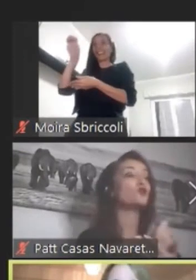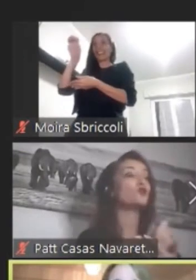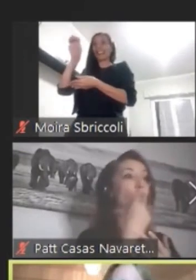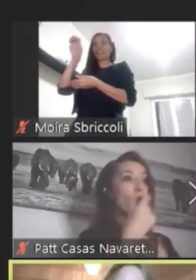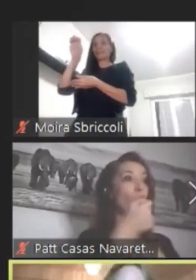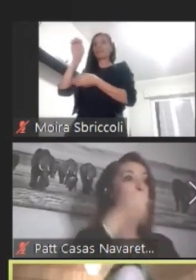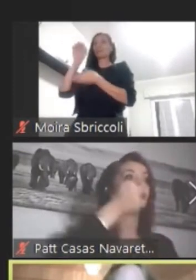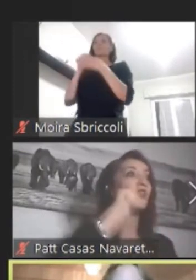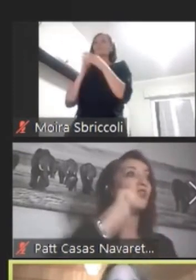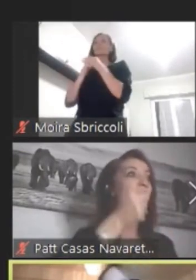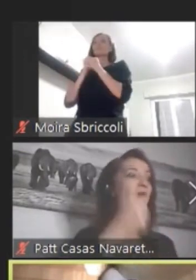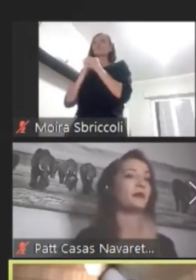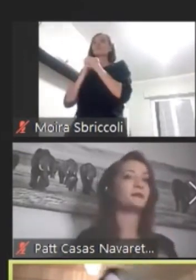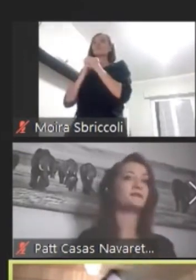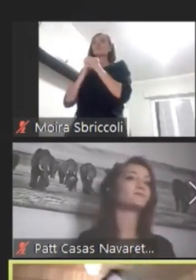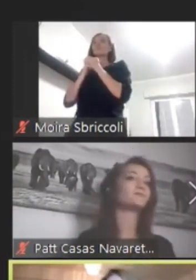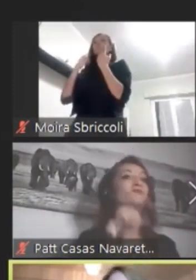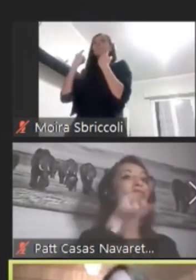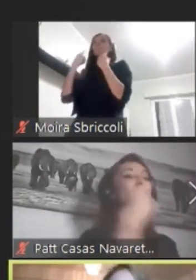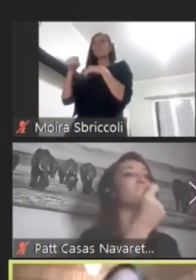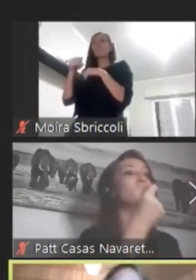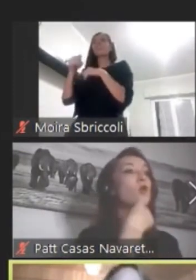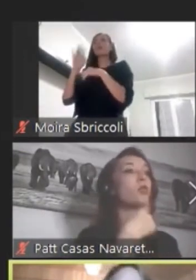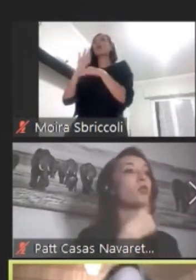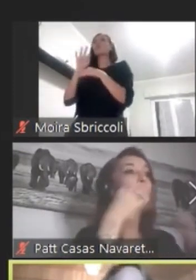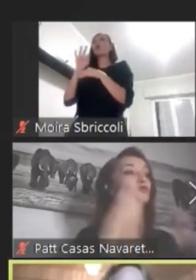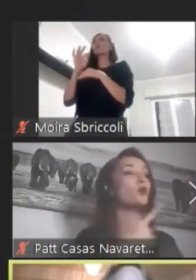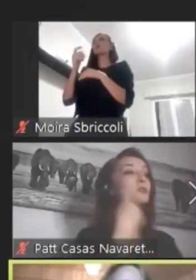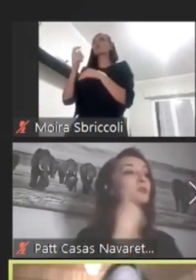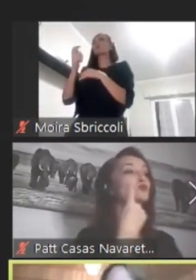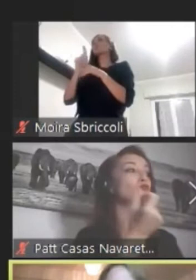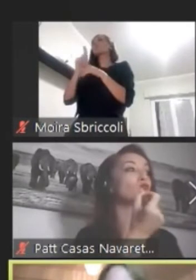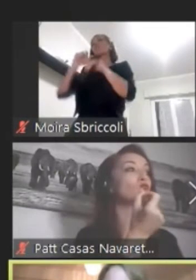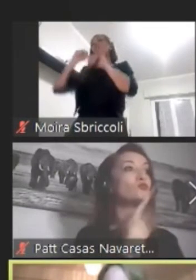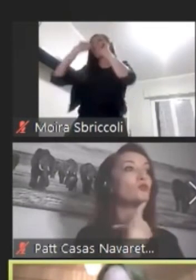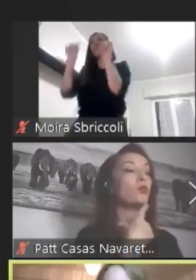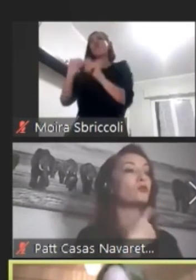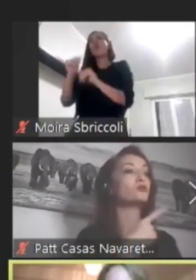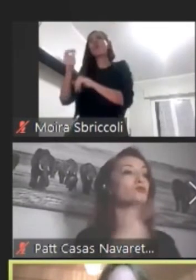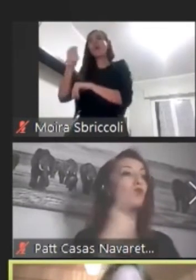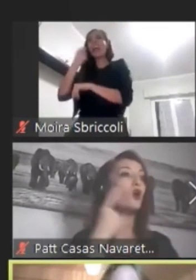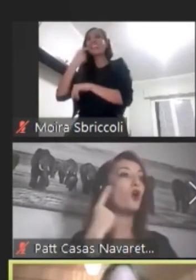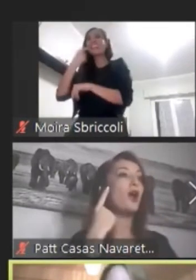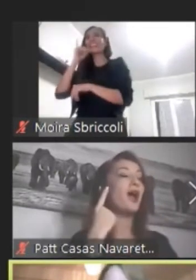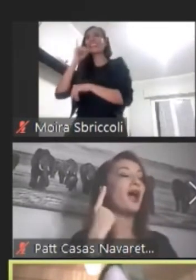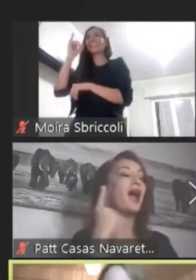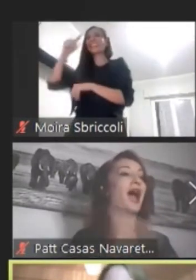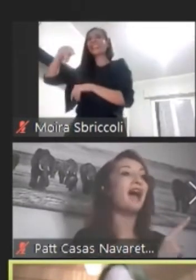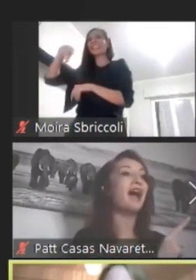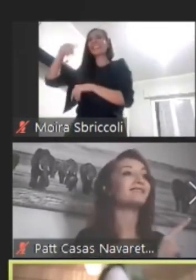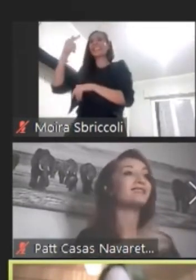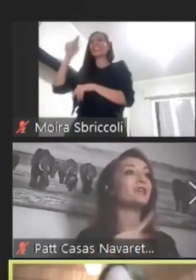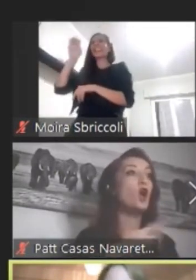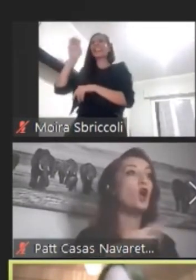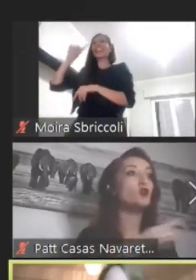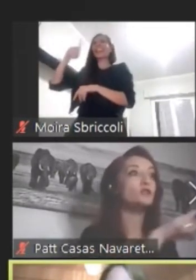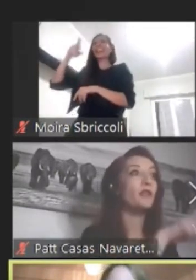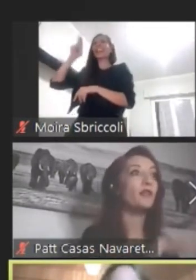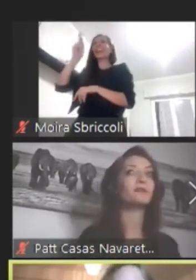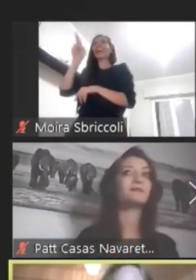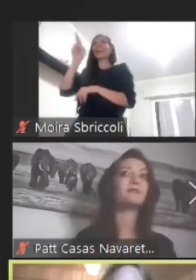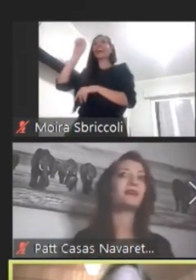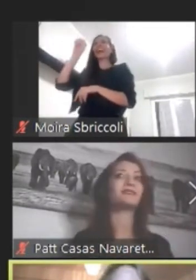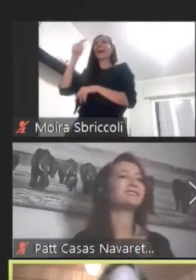supplements on the market at the moment. And with good reason. I mean, it is packed